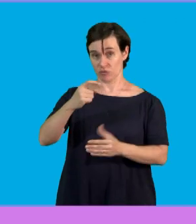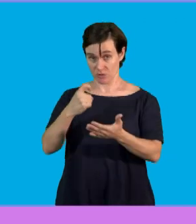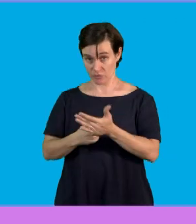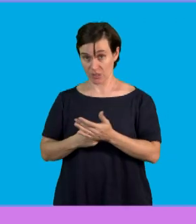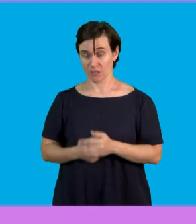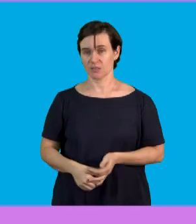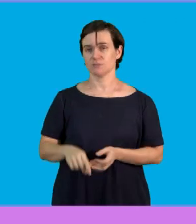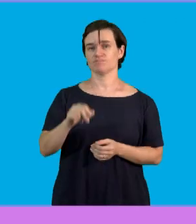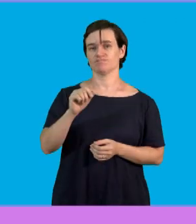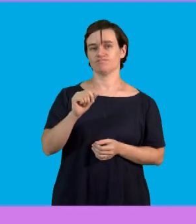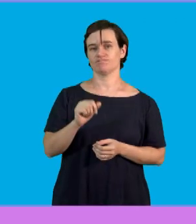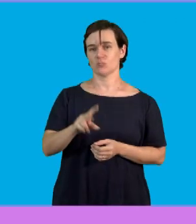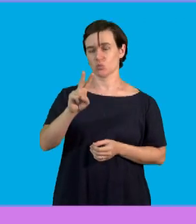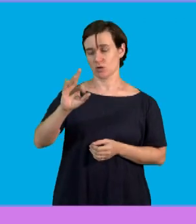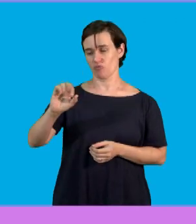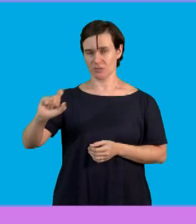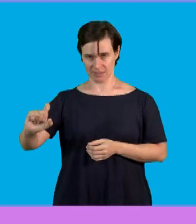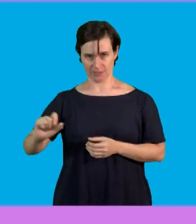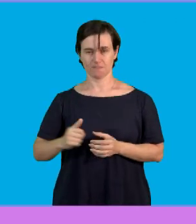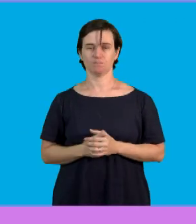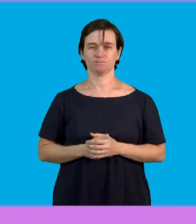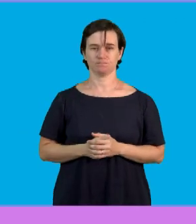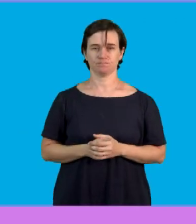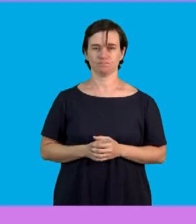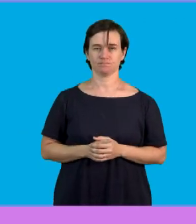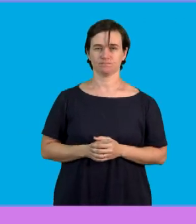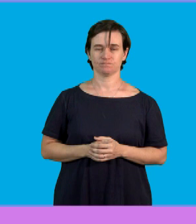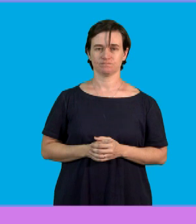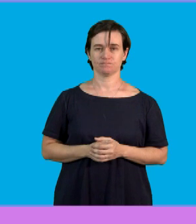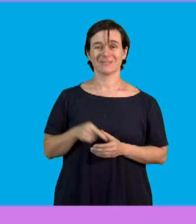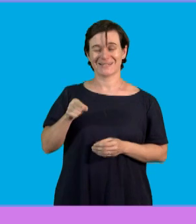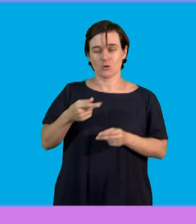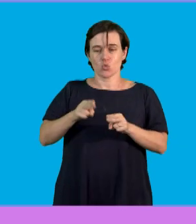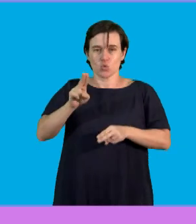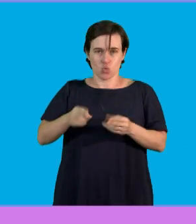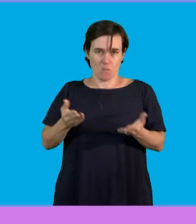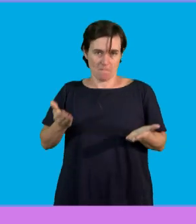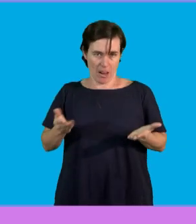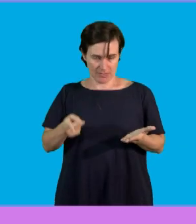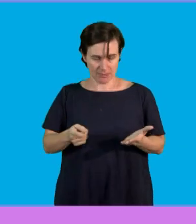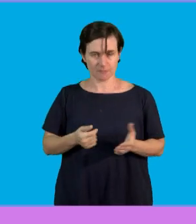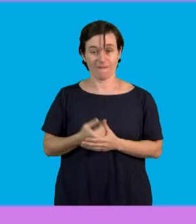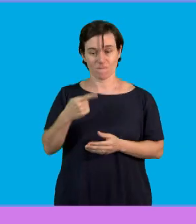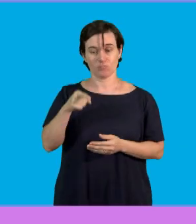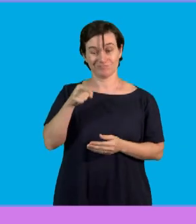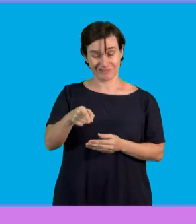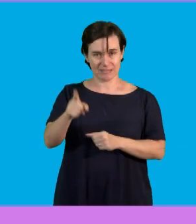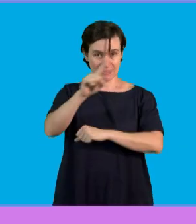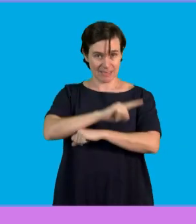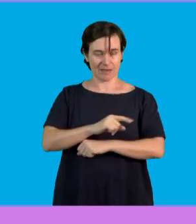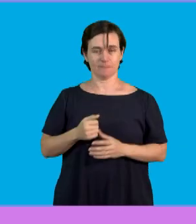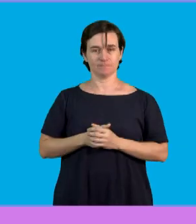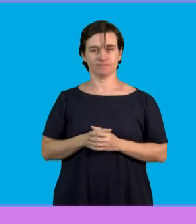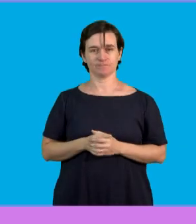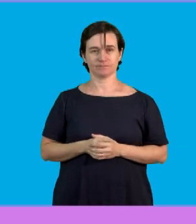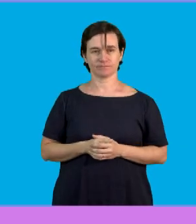28,123 rand 23 cents. So that will be the new balance on this day after